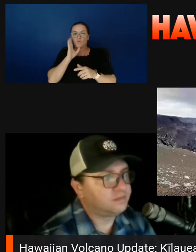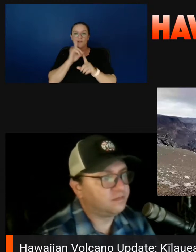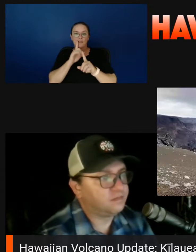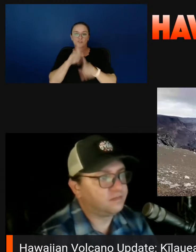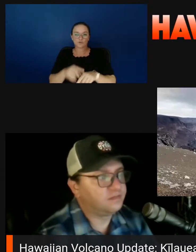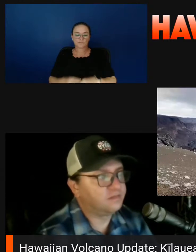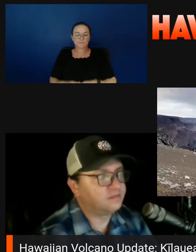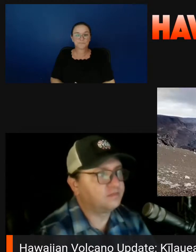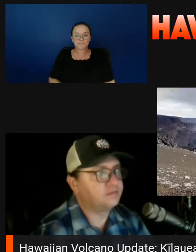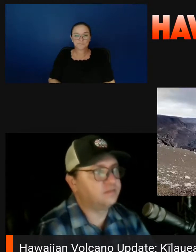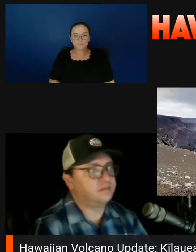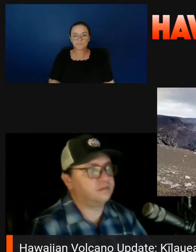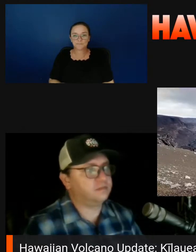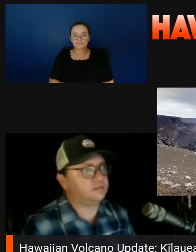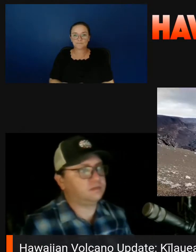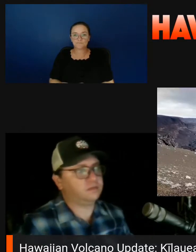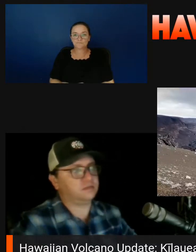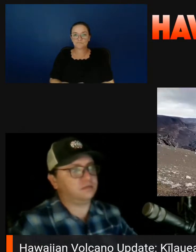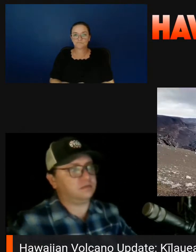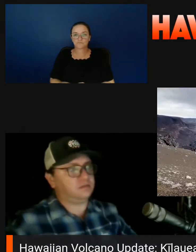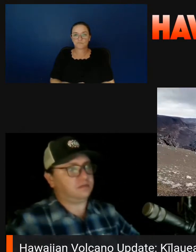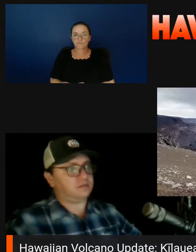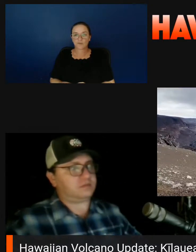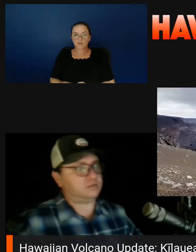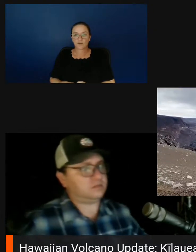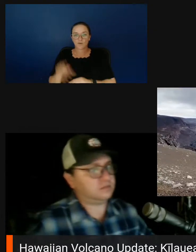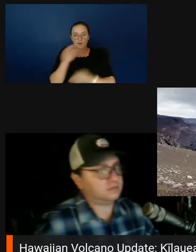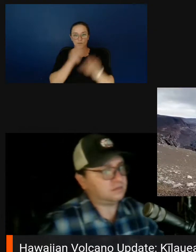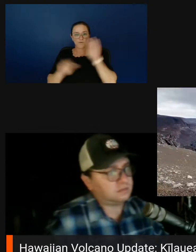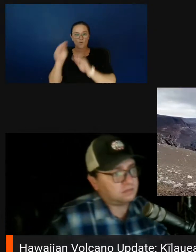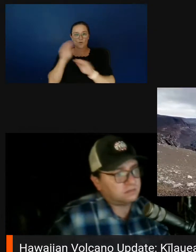Perfect. All right, so let's get our screen rearranged here